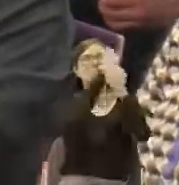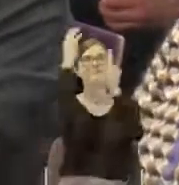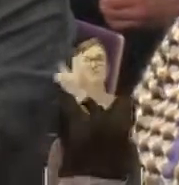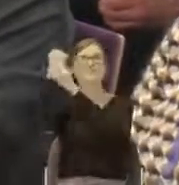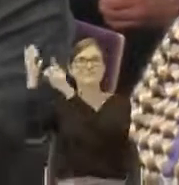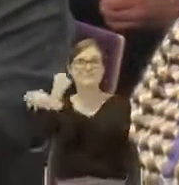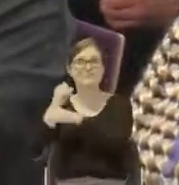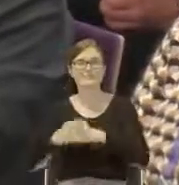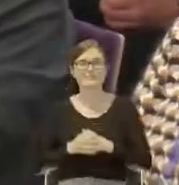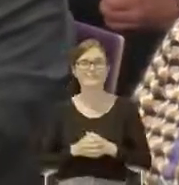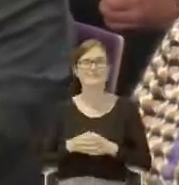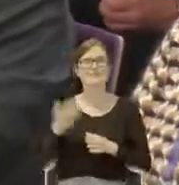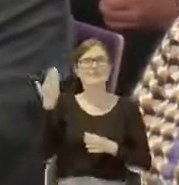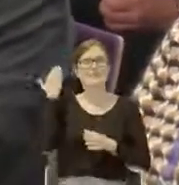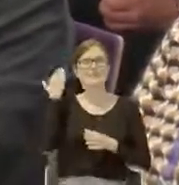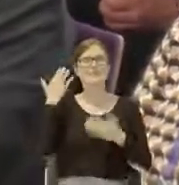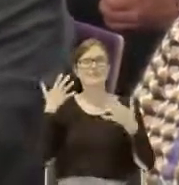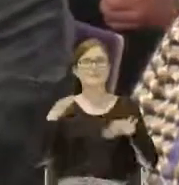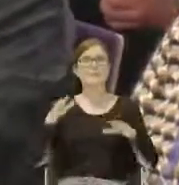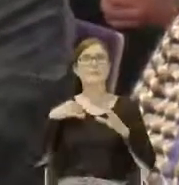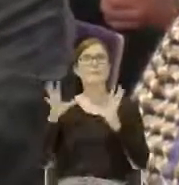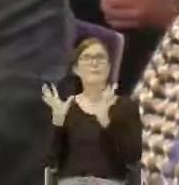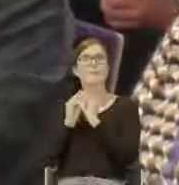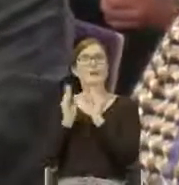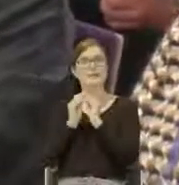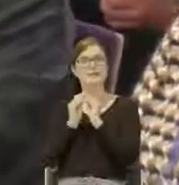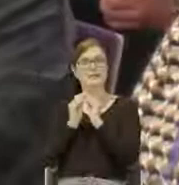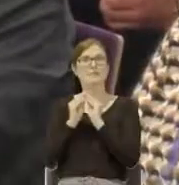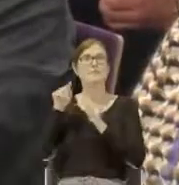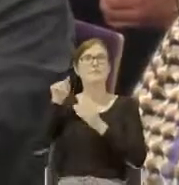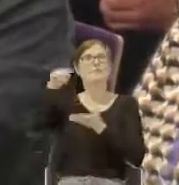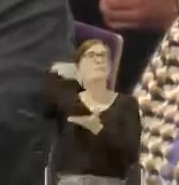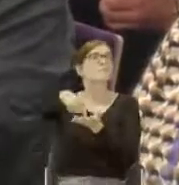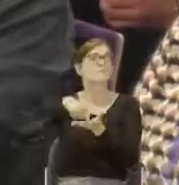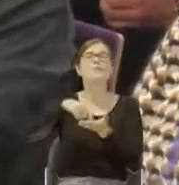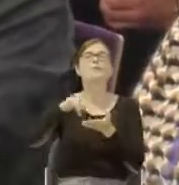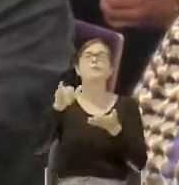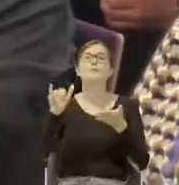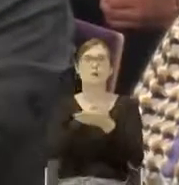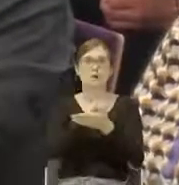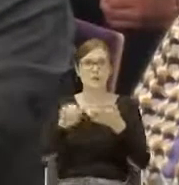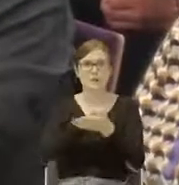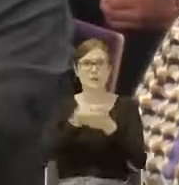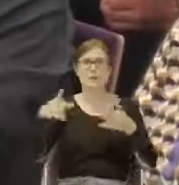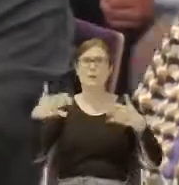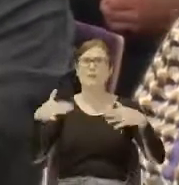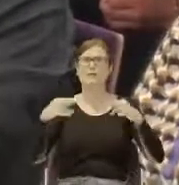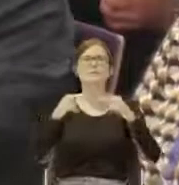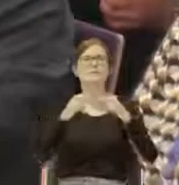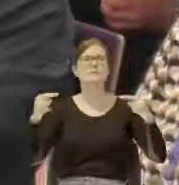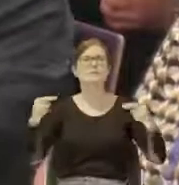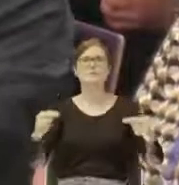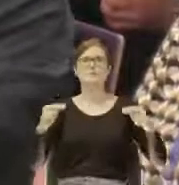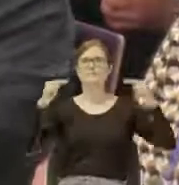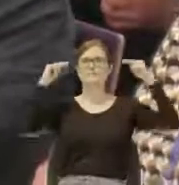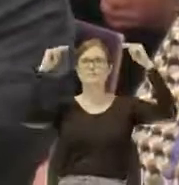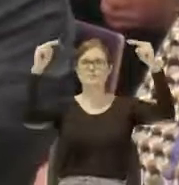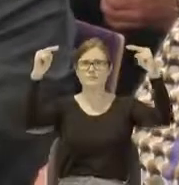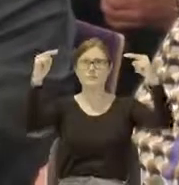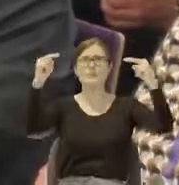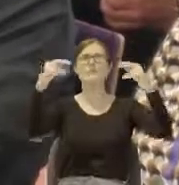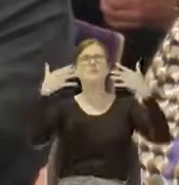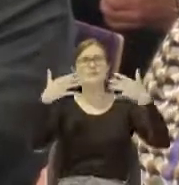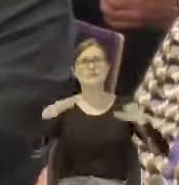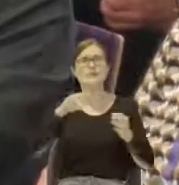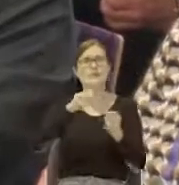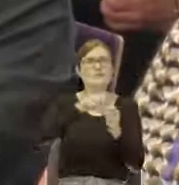high-level meeting on the implementation of the New Urban Agenda to take stock and review the implementation of the New